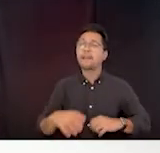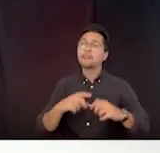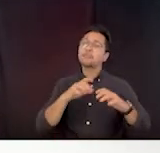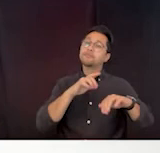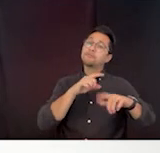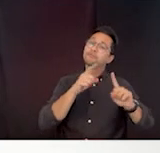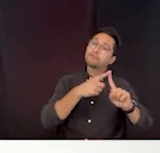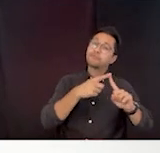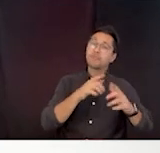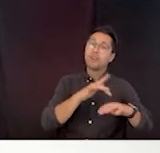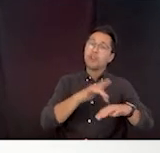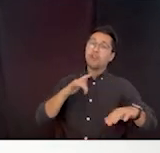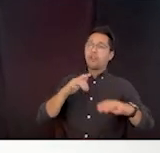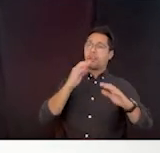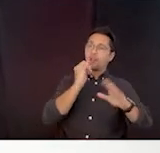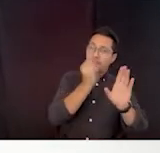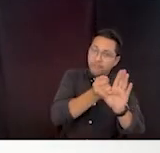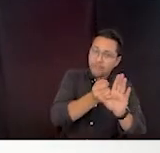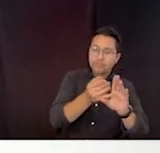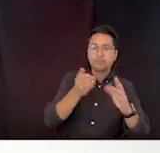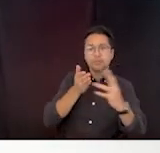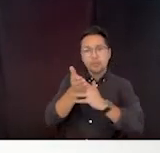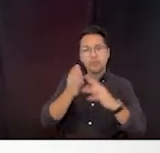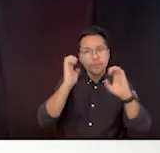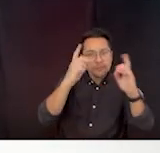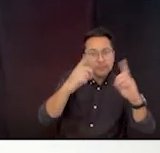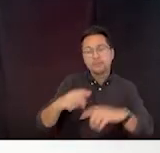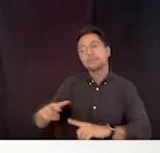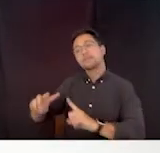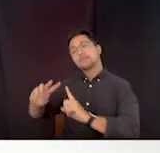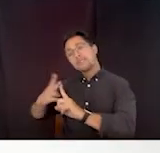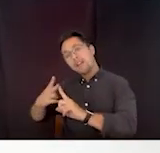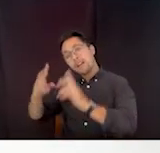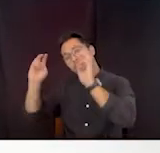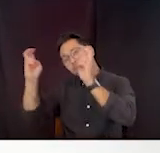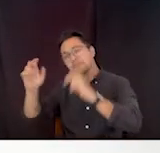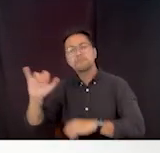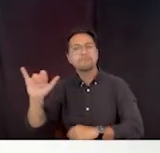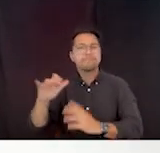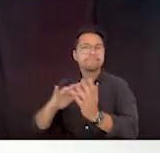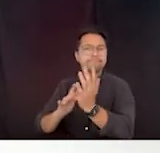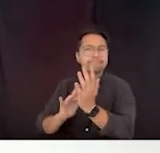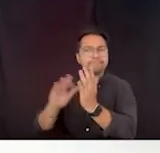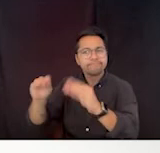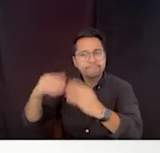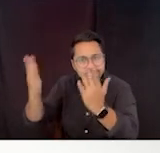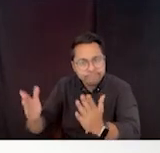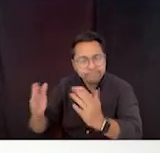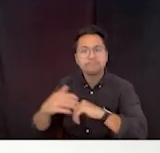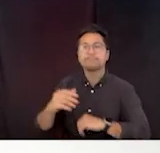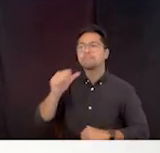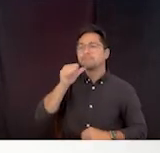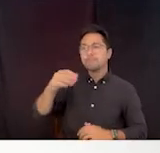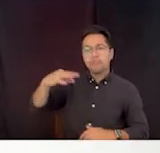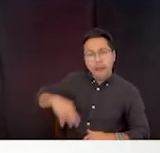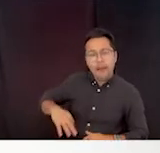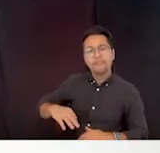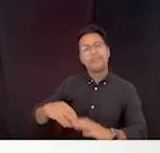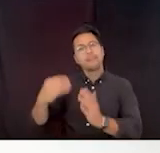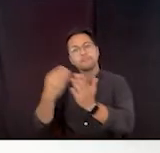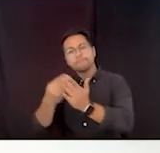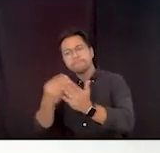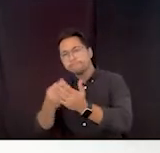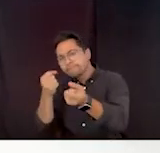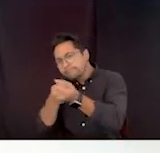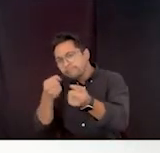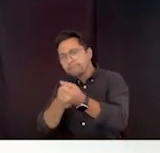early intervention through education. And then the second 3 topics are going to be things such as medical providers, nonprofit and funding sources, and then